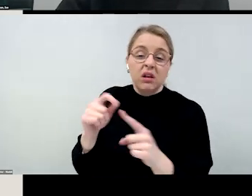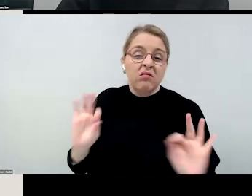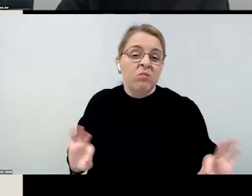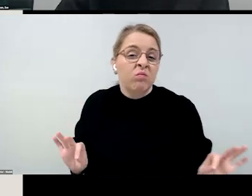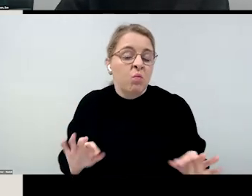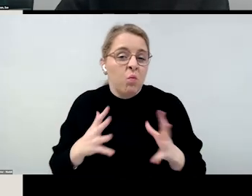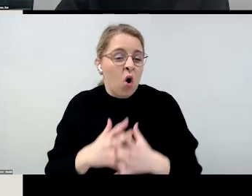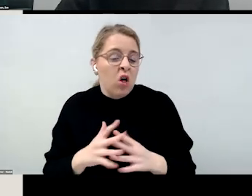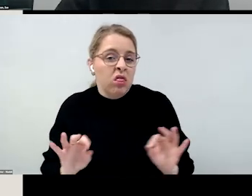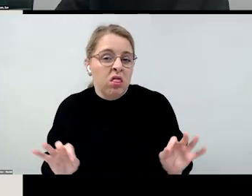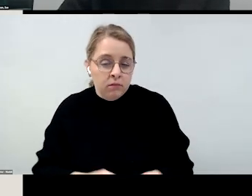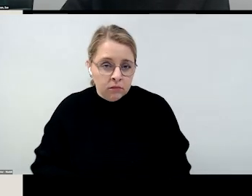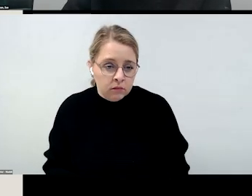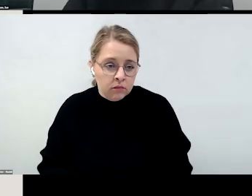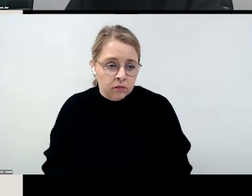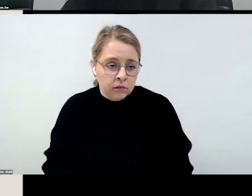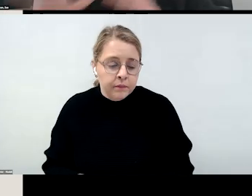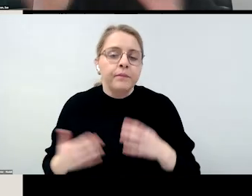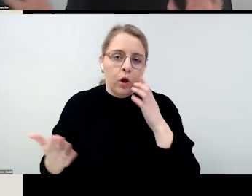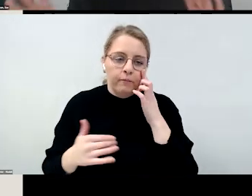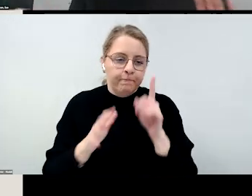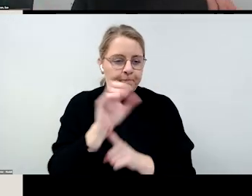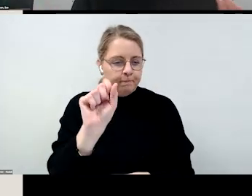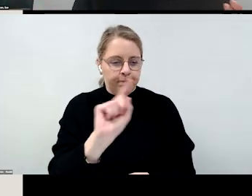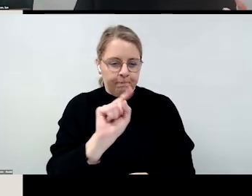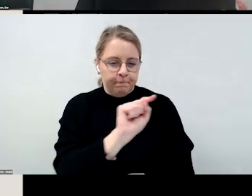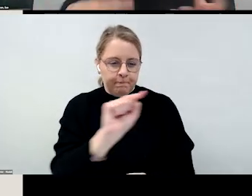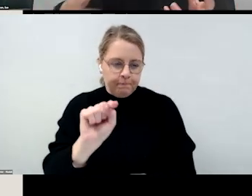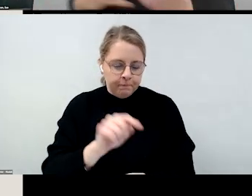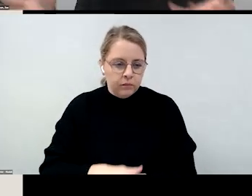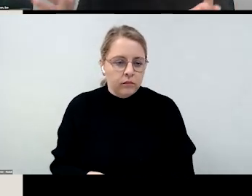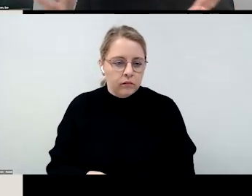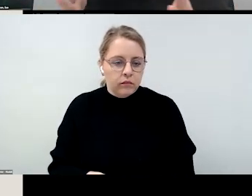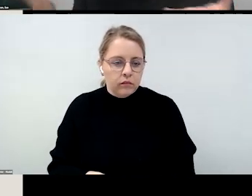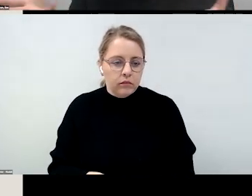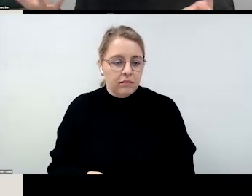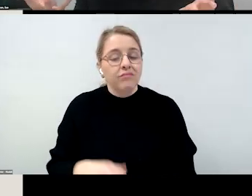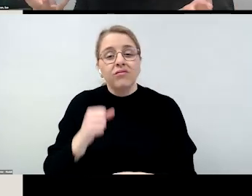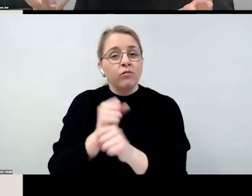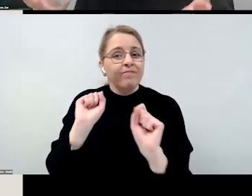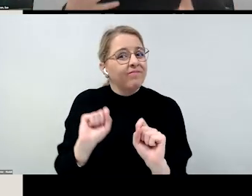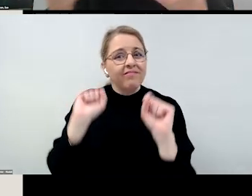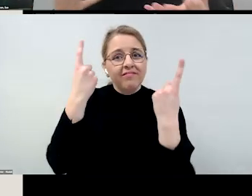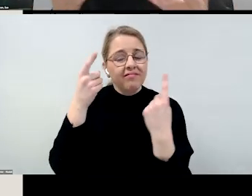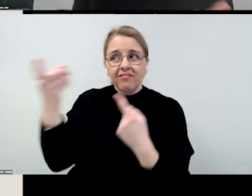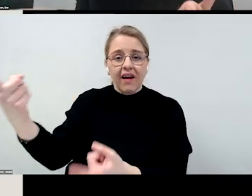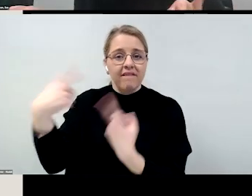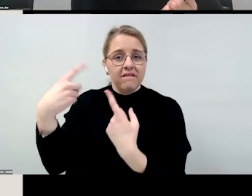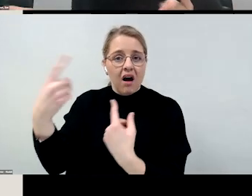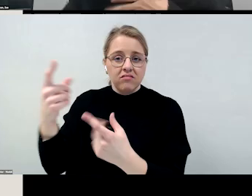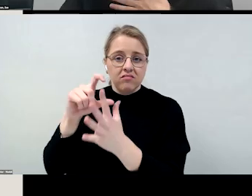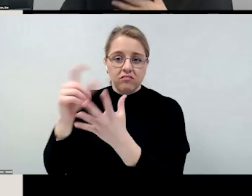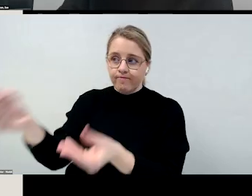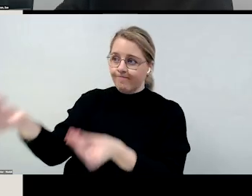So in this part of George's story, the first thing we notice in that first paragraph is that George doesn't understand the advice he's given, and that advice